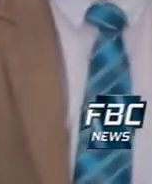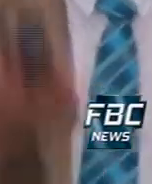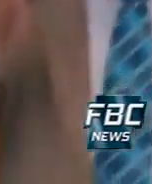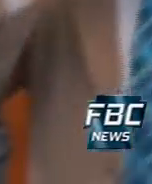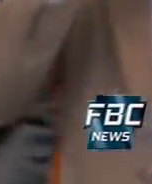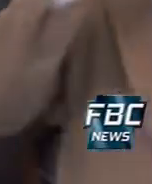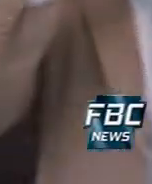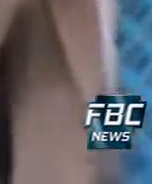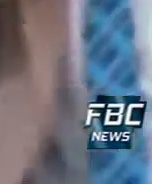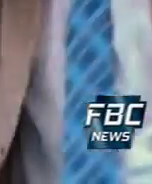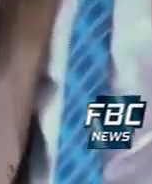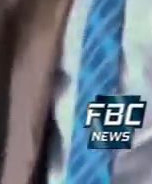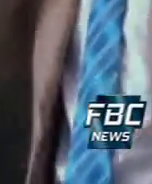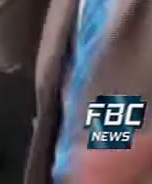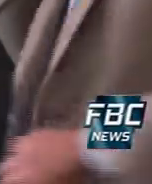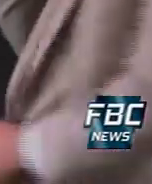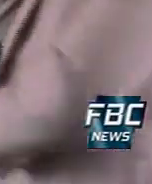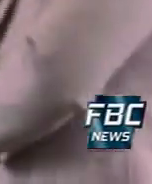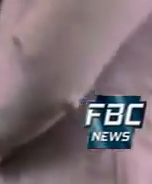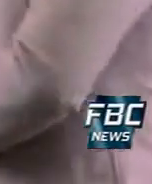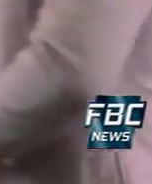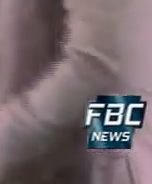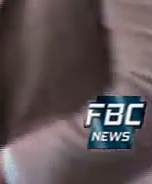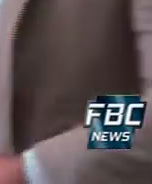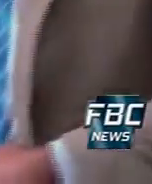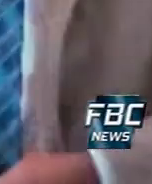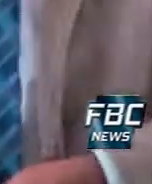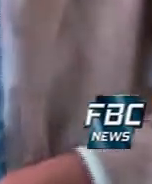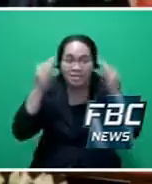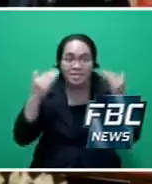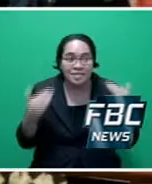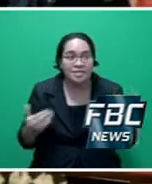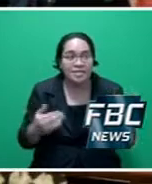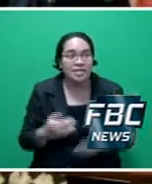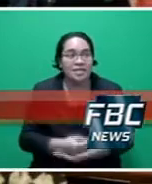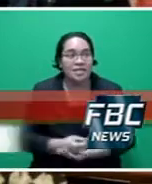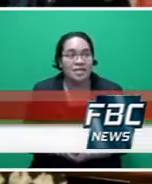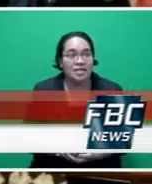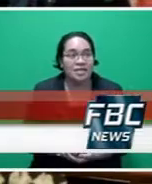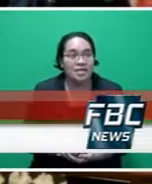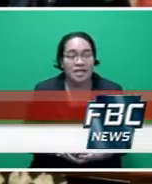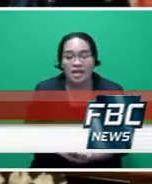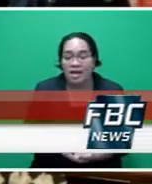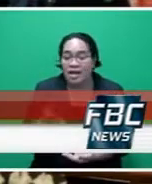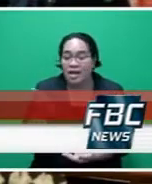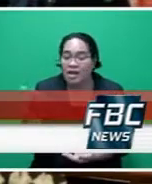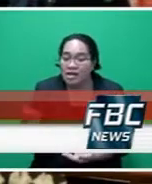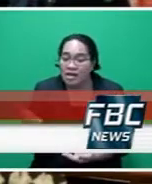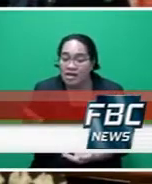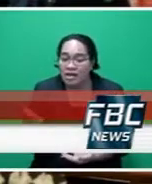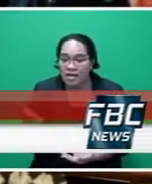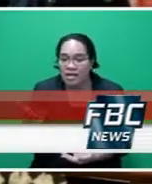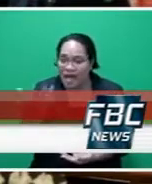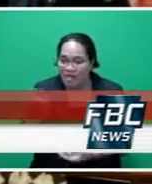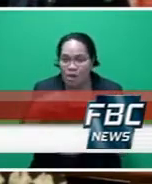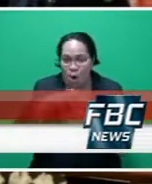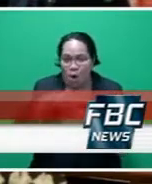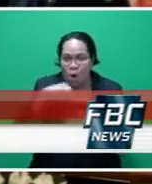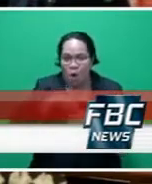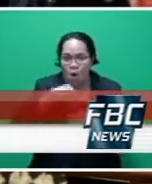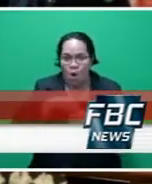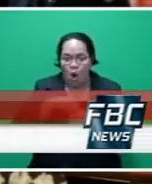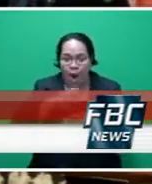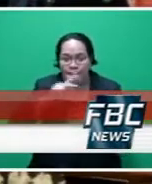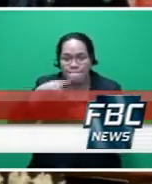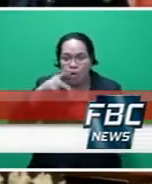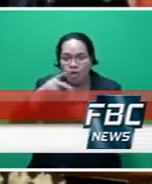attacks as such add nothing to the national debate. Honourable Attorney General, Mr. Speaker, has his own political past. You know,